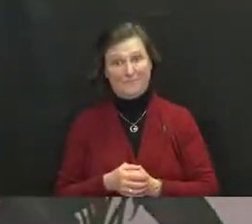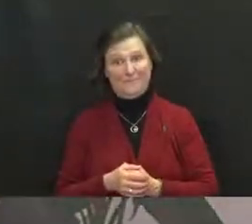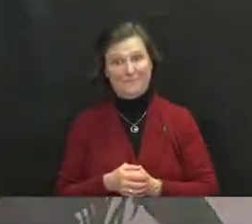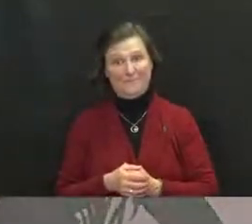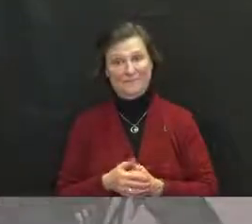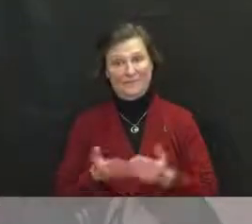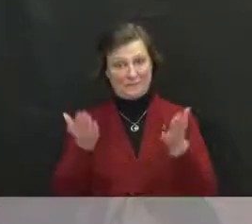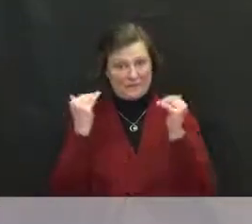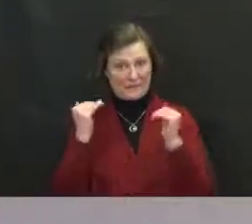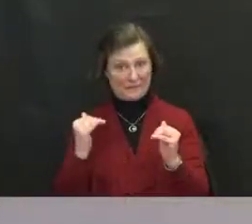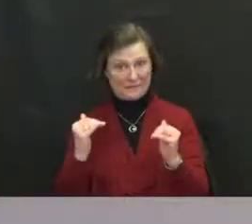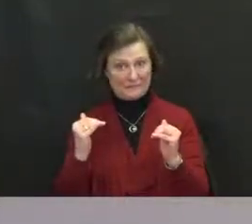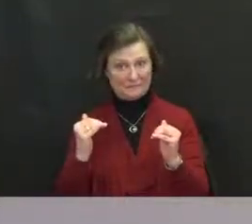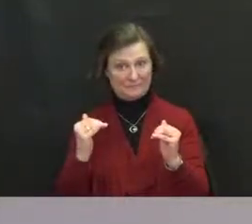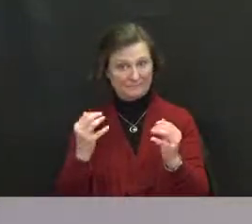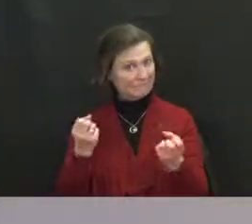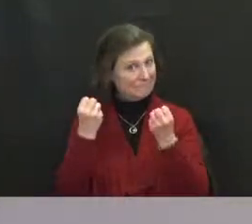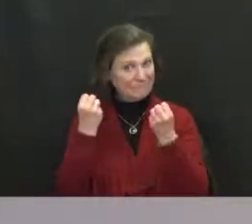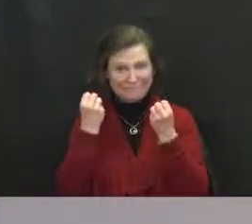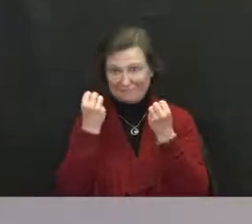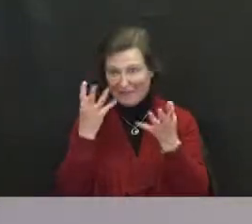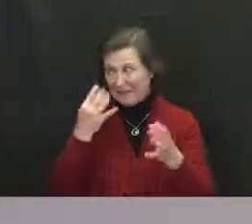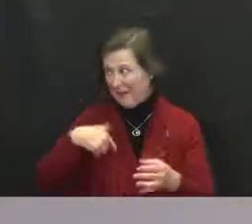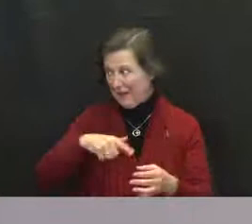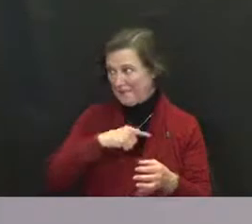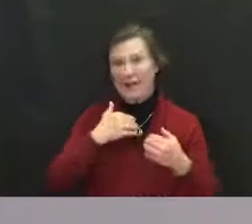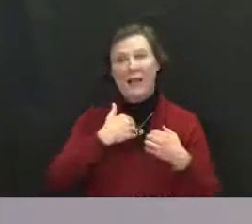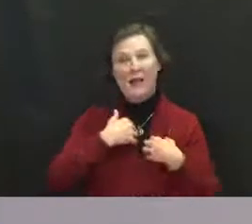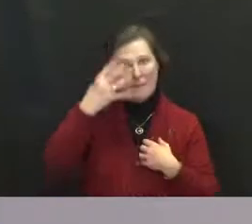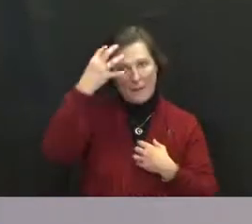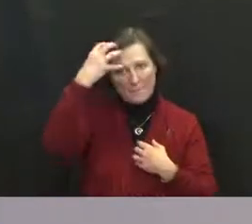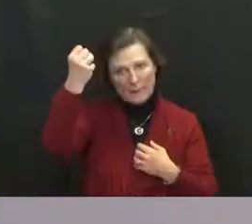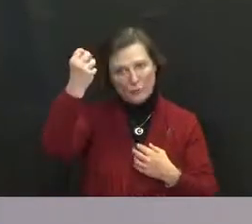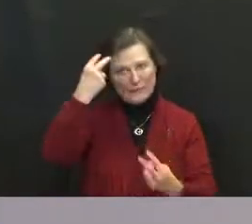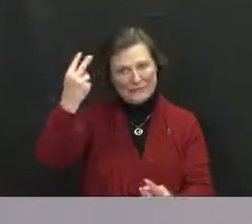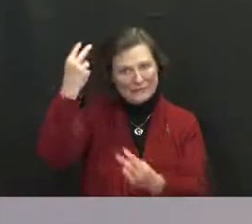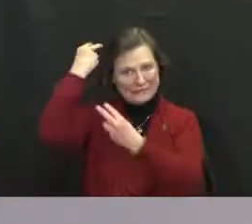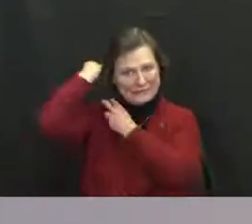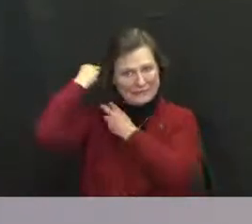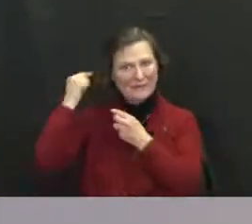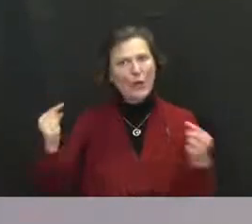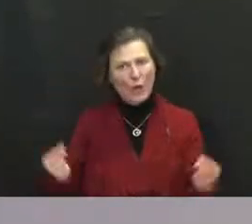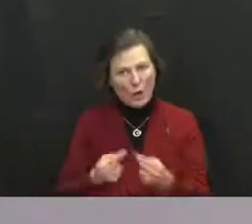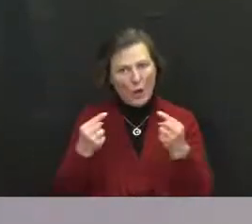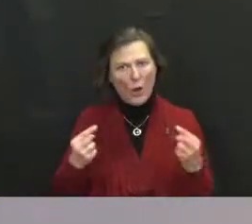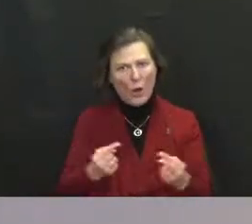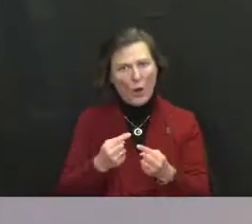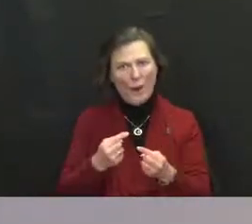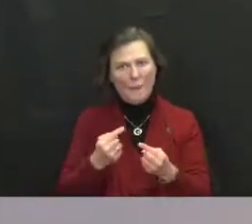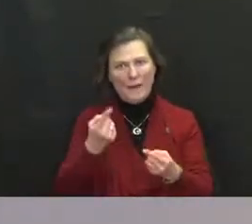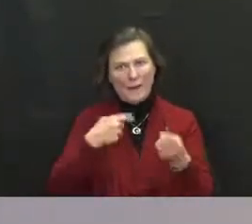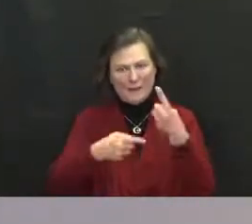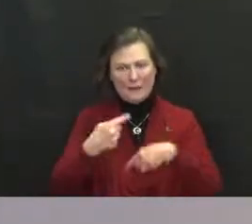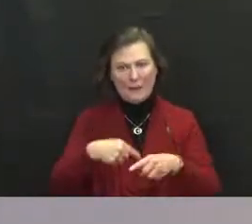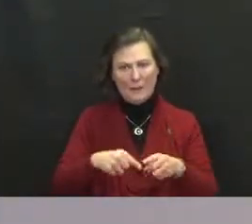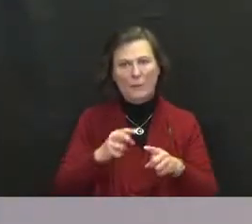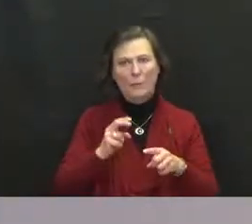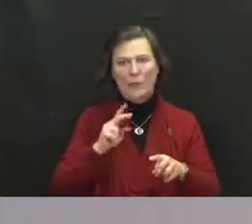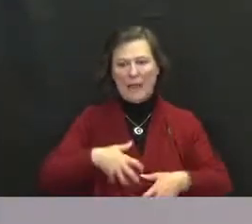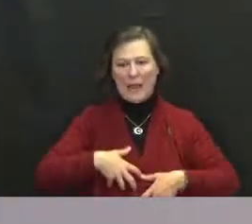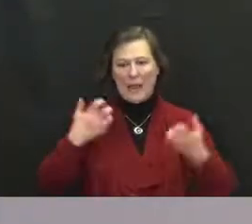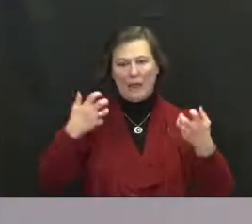And then, too, many of us have memories of the harm that has come when anger was